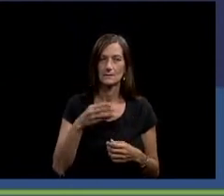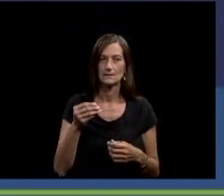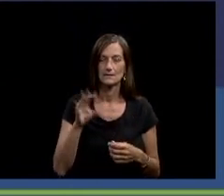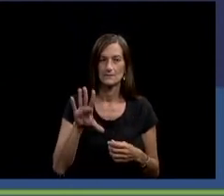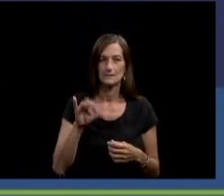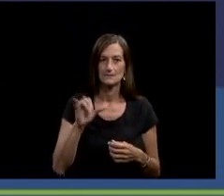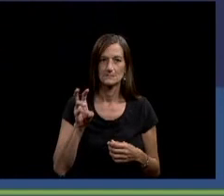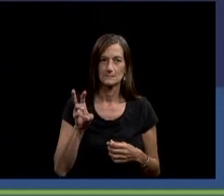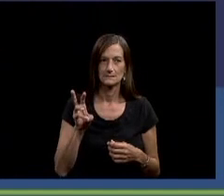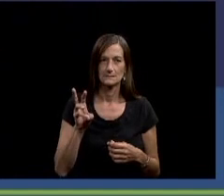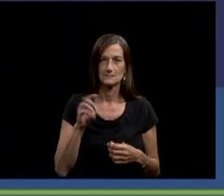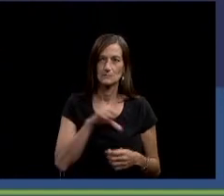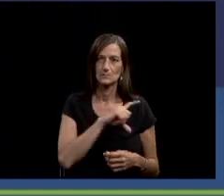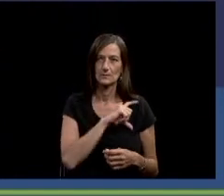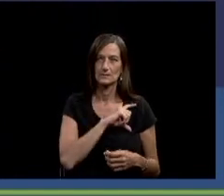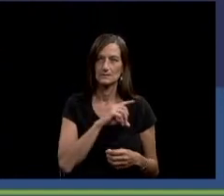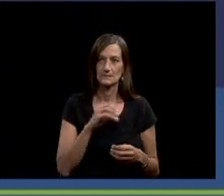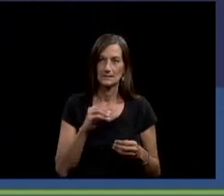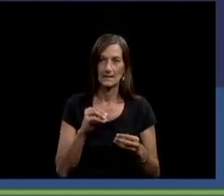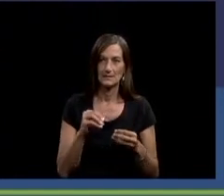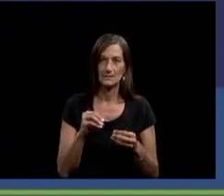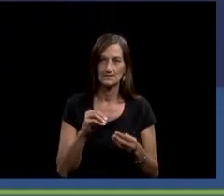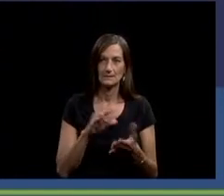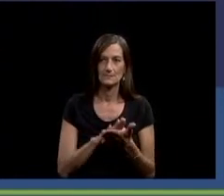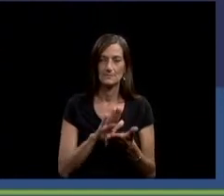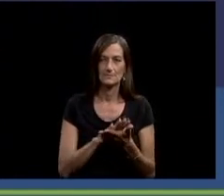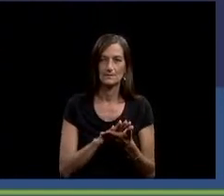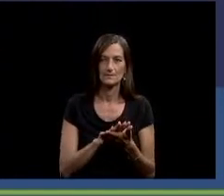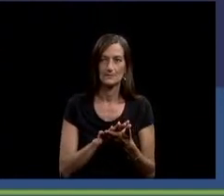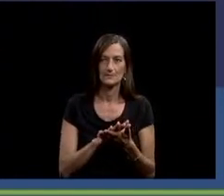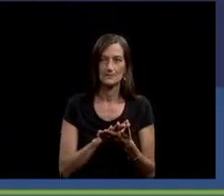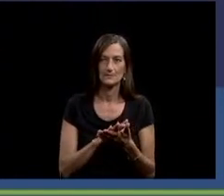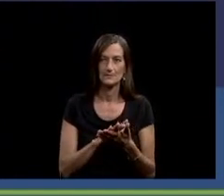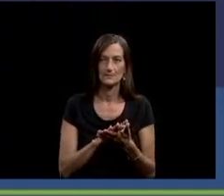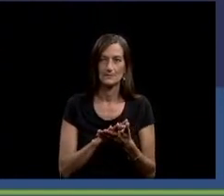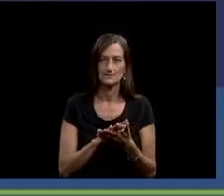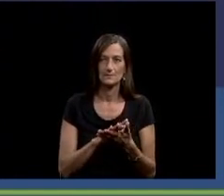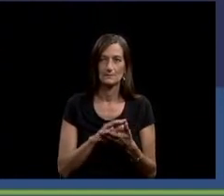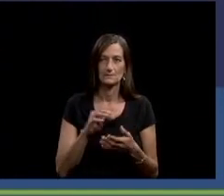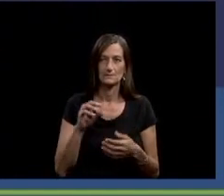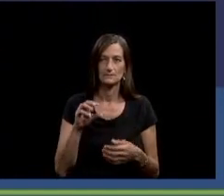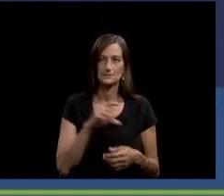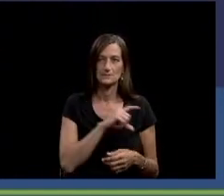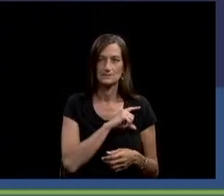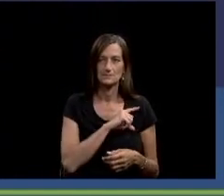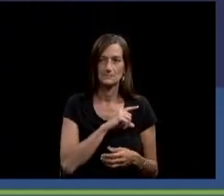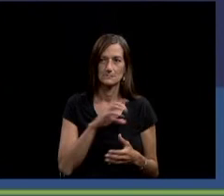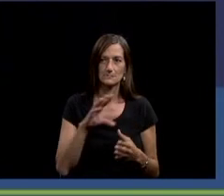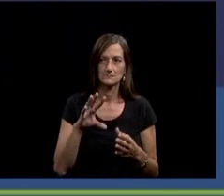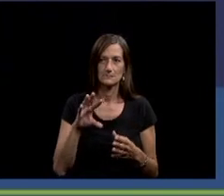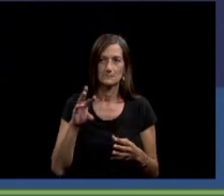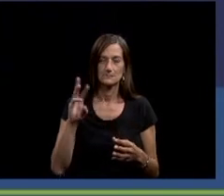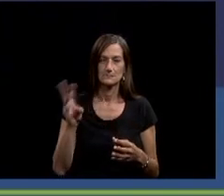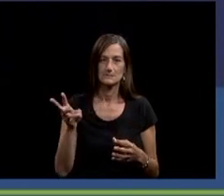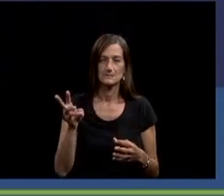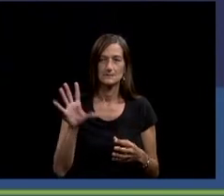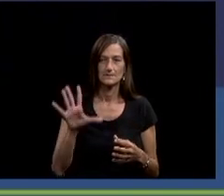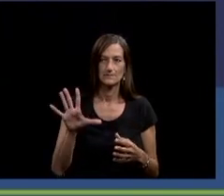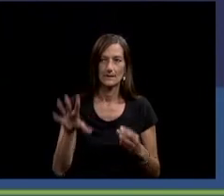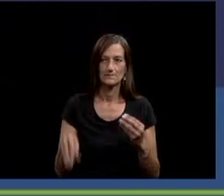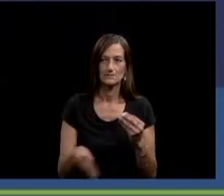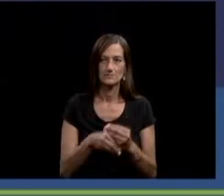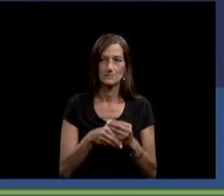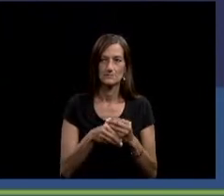Academy involving a combined total of 65 citizens and students. We were really disappointed that due to COVID, we